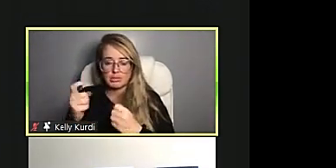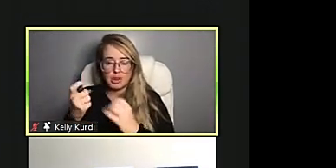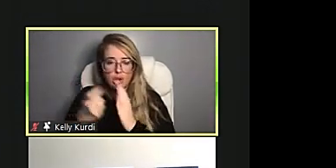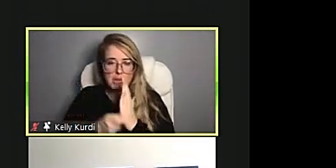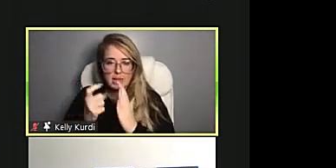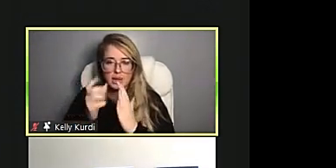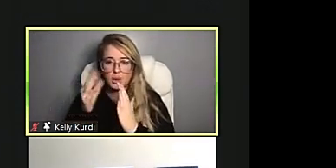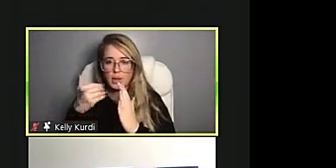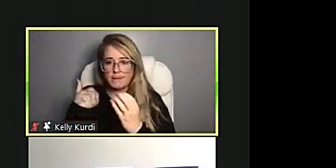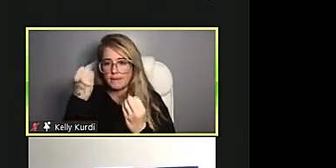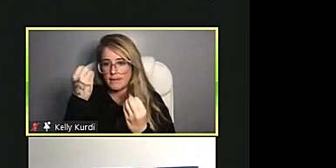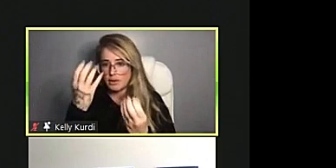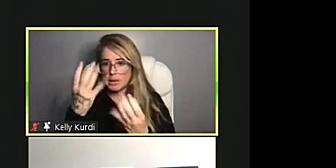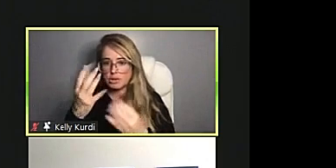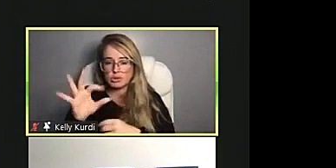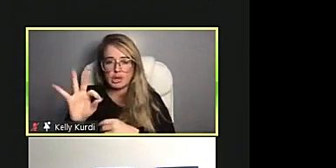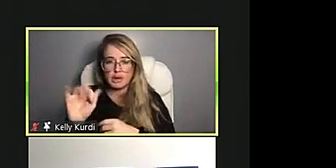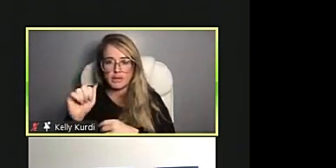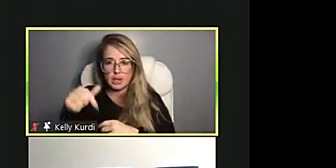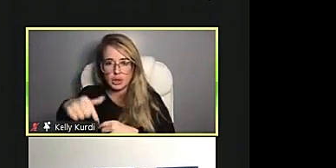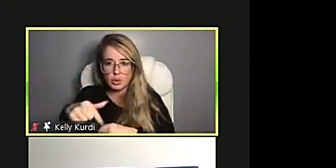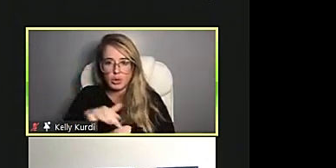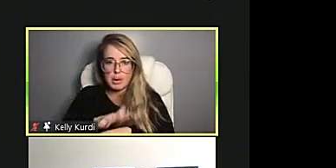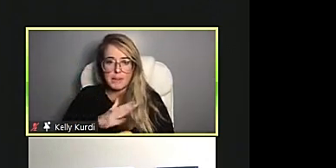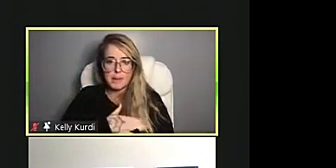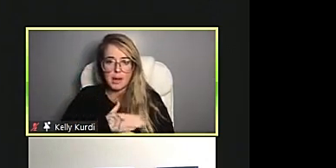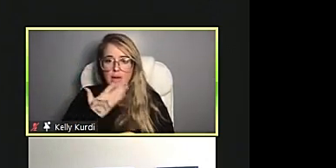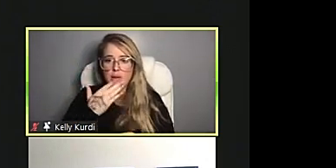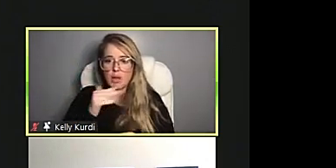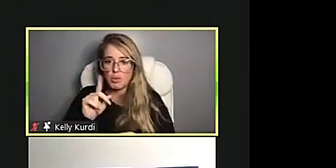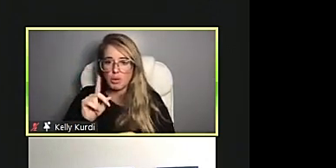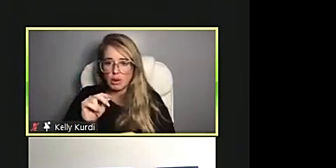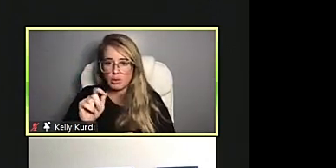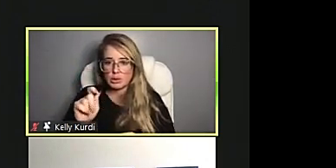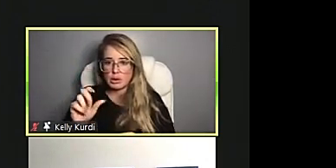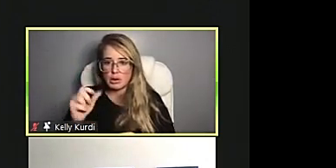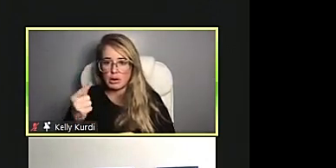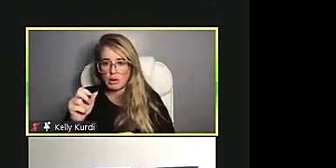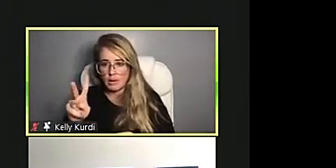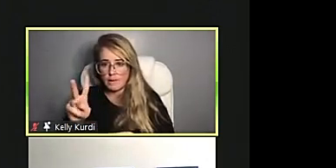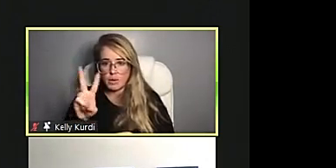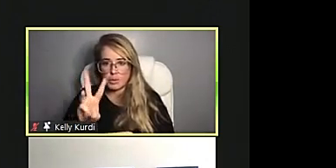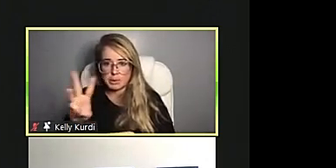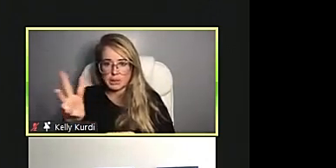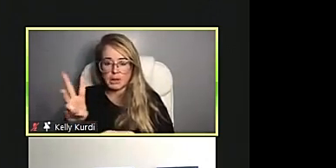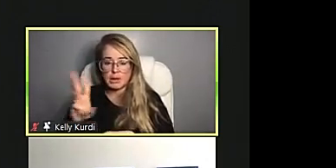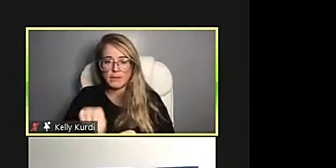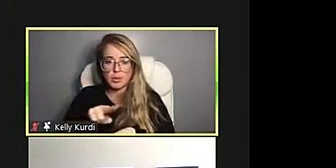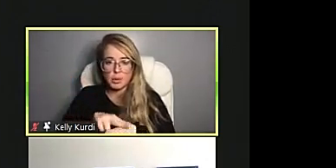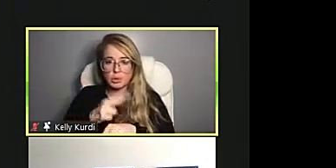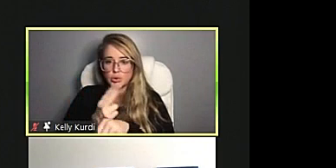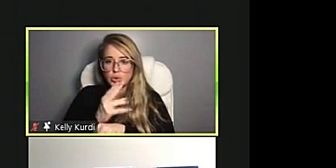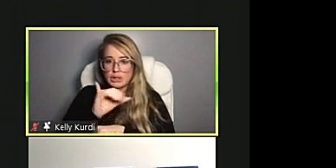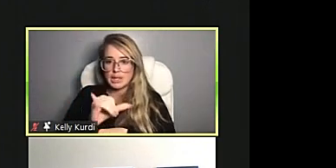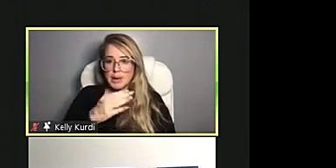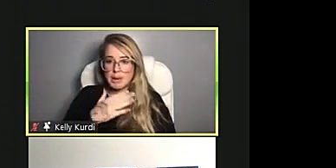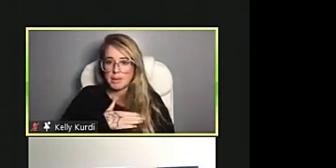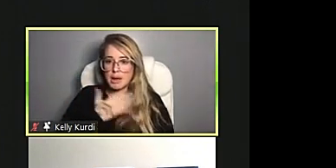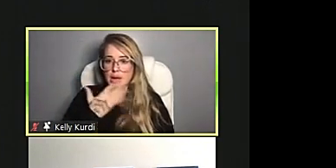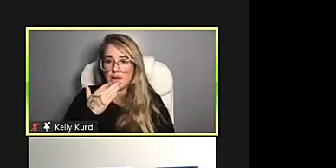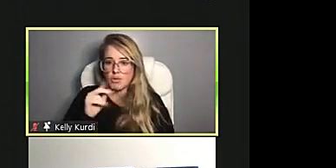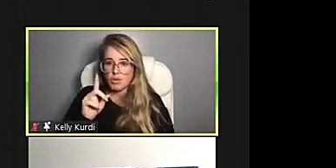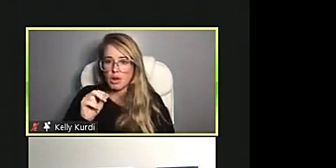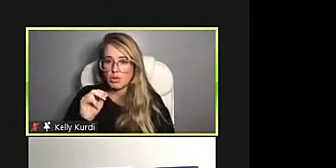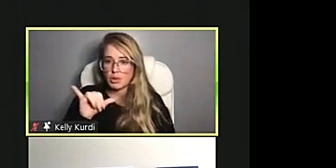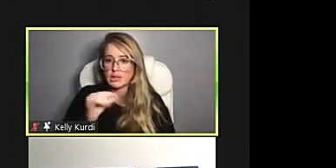information on it at the FAQ on mycolorado.gov website. Of course, the use of MyColorado is free.